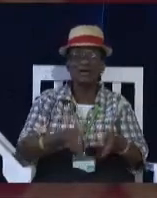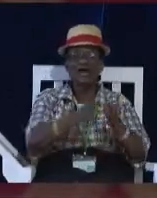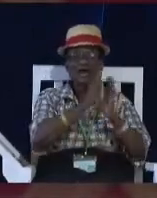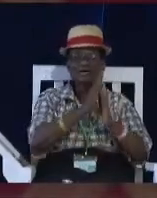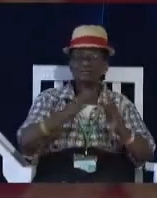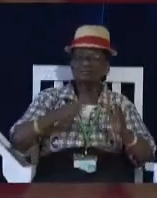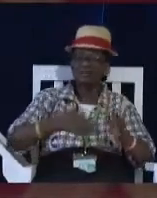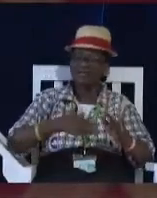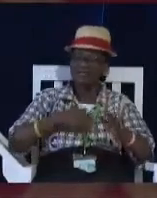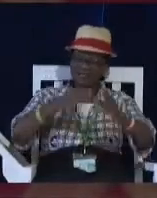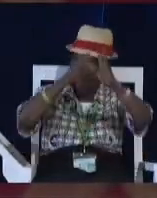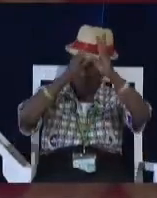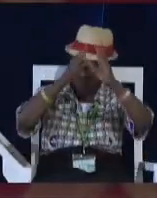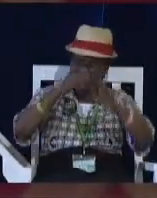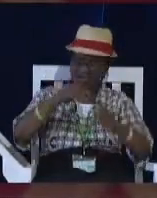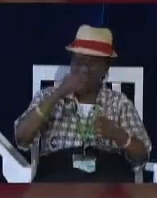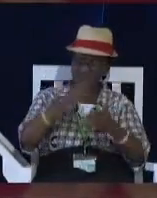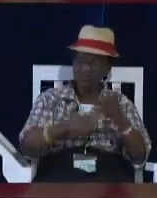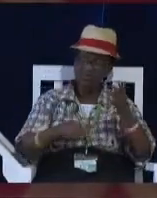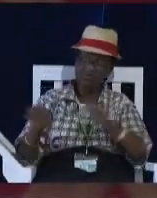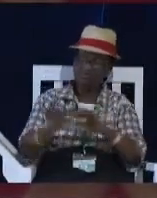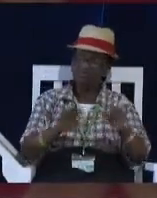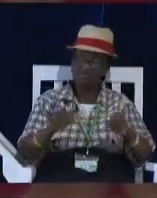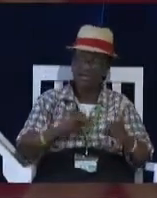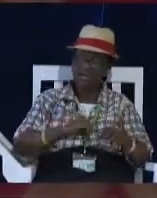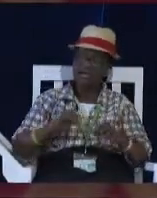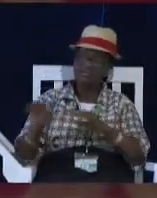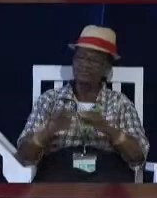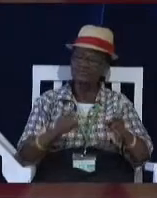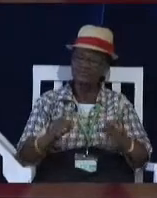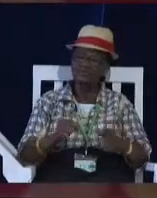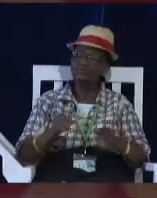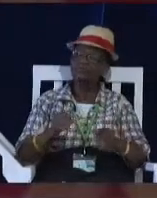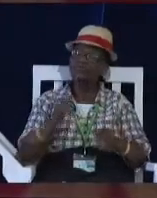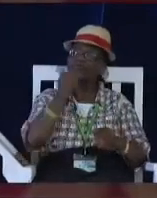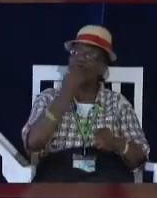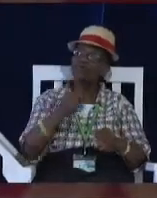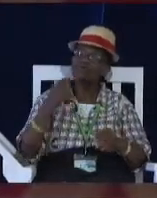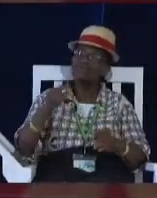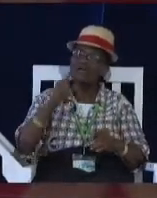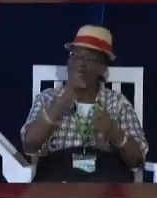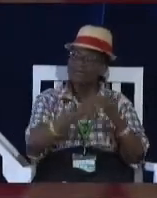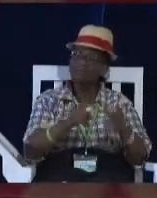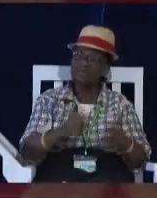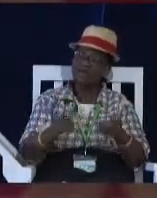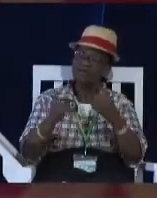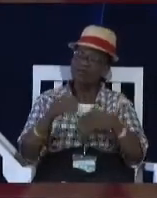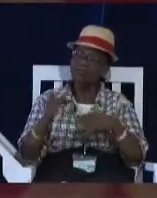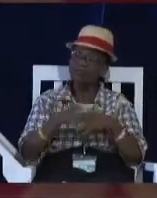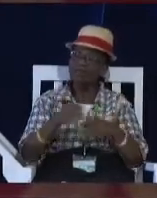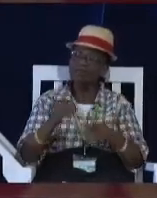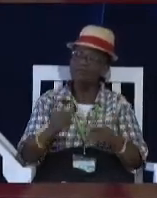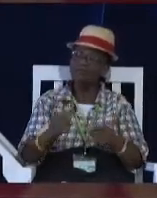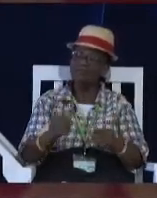do wrong? The answer comes back almost immediately.